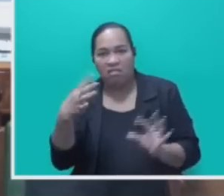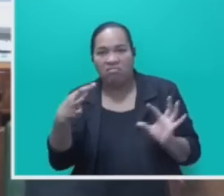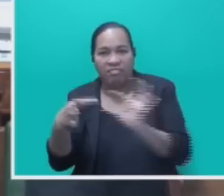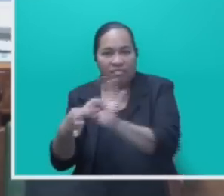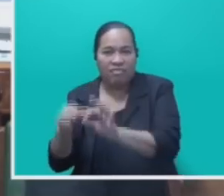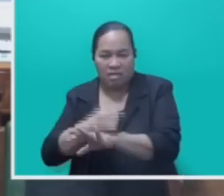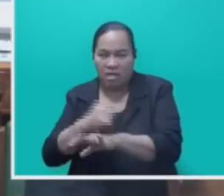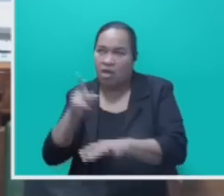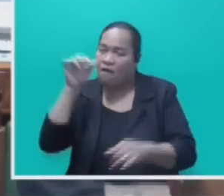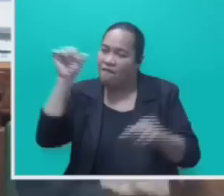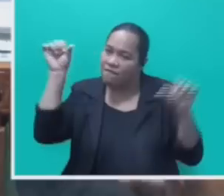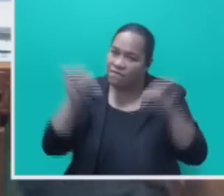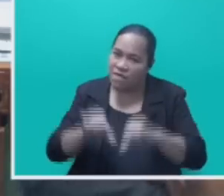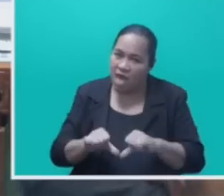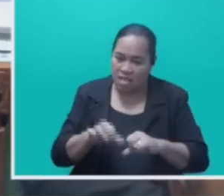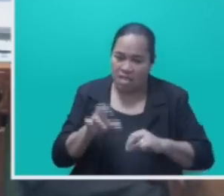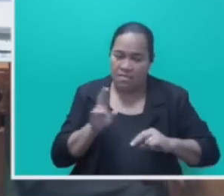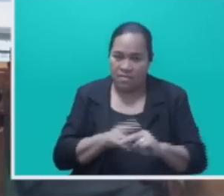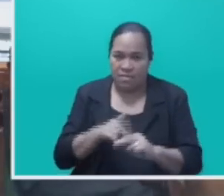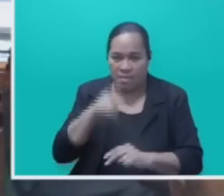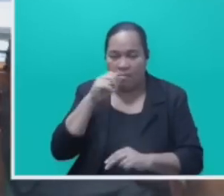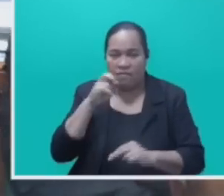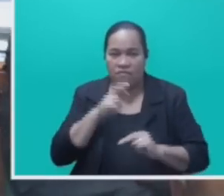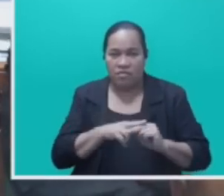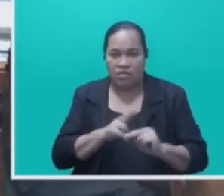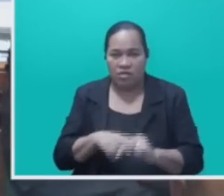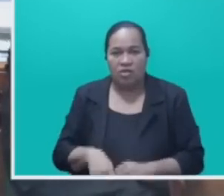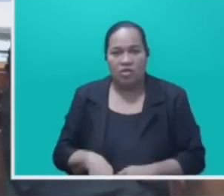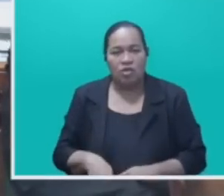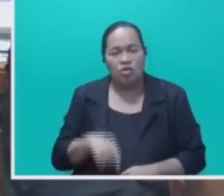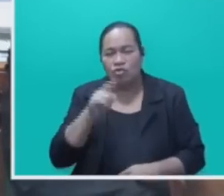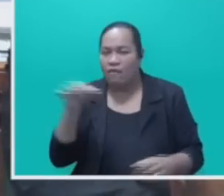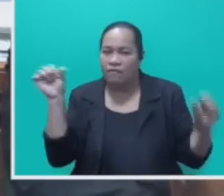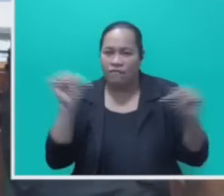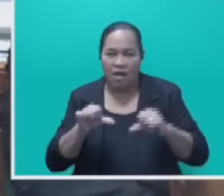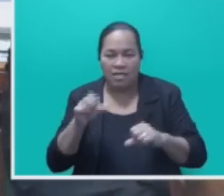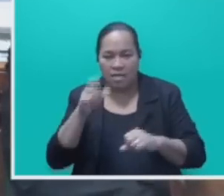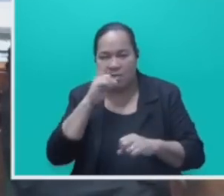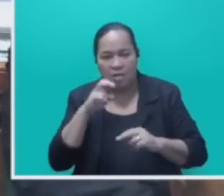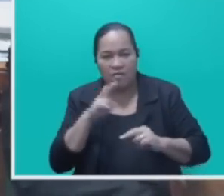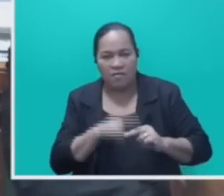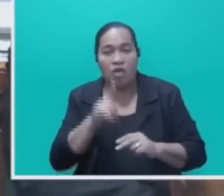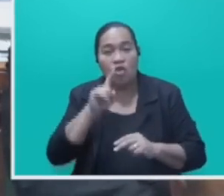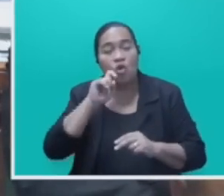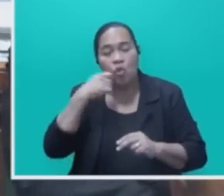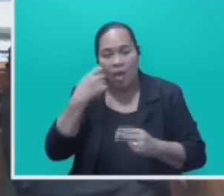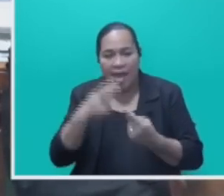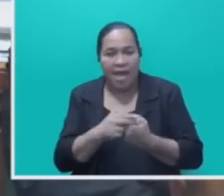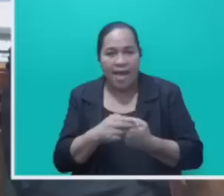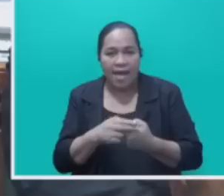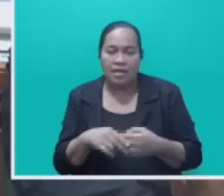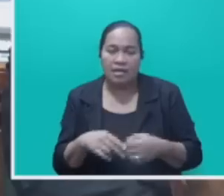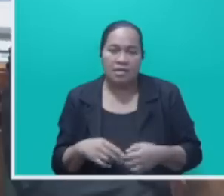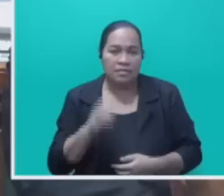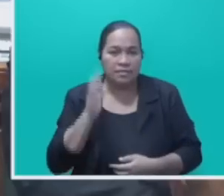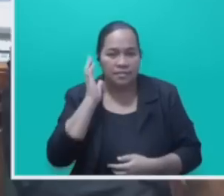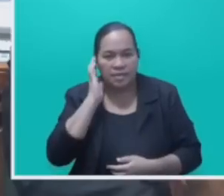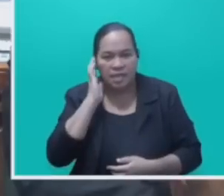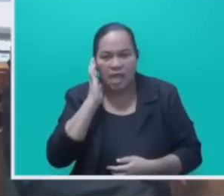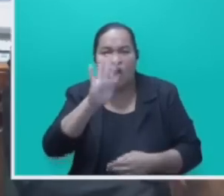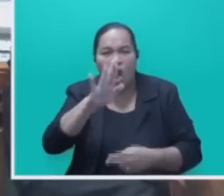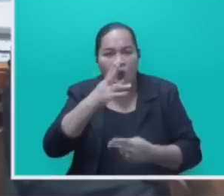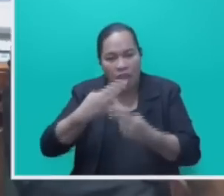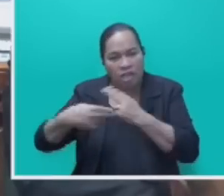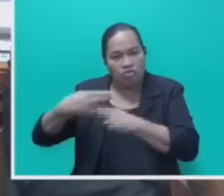has failed the Fijian people. He has failed the Fijian people, and he will go down in